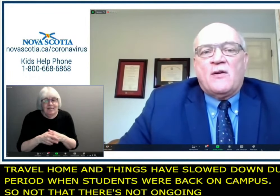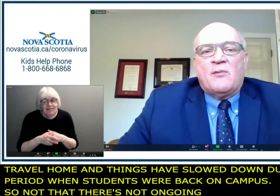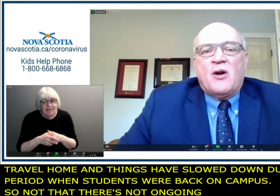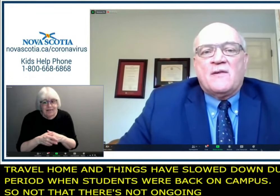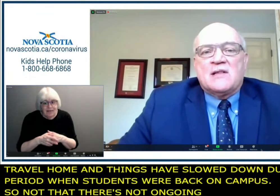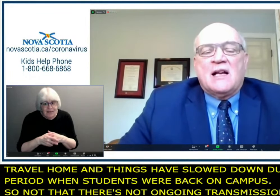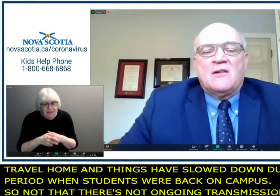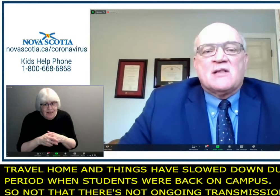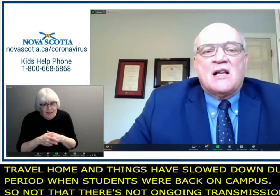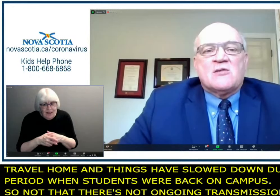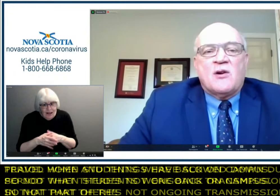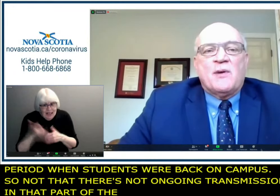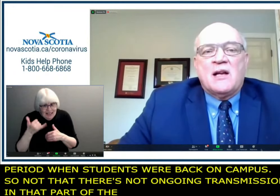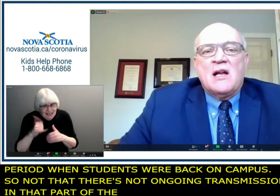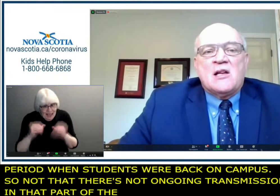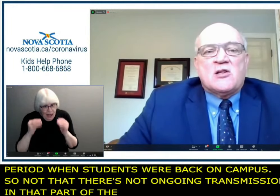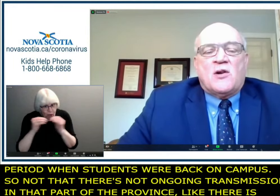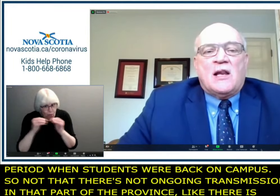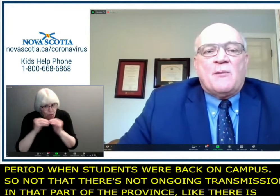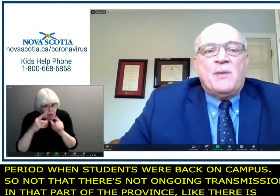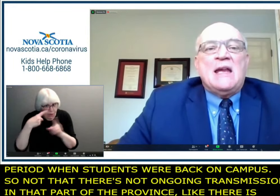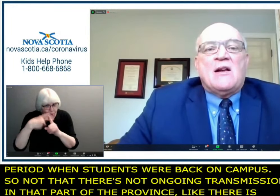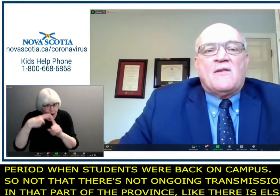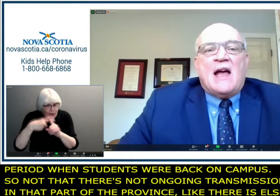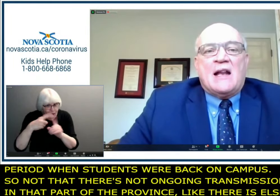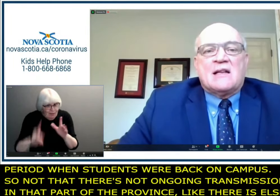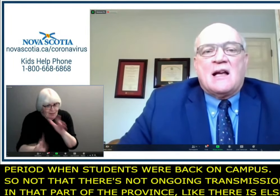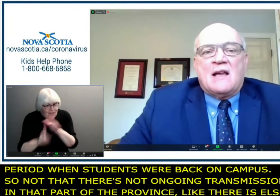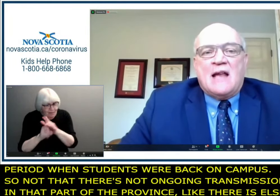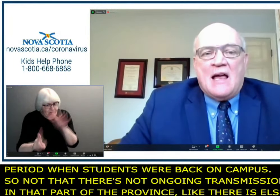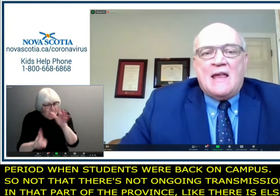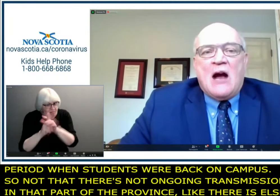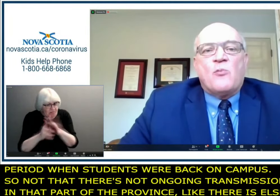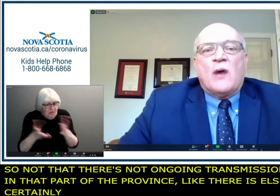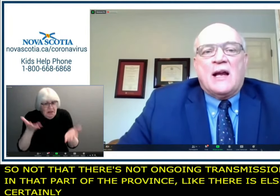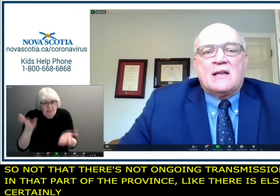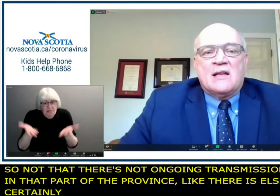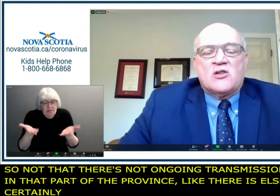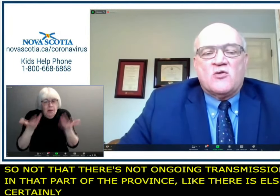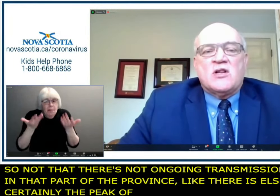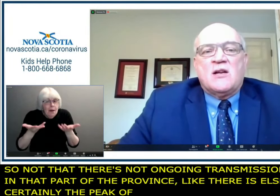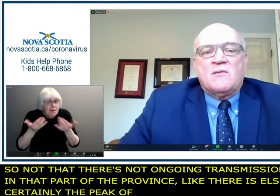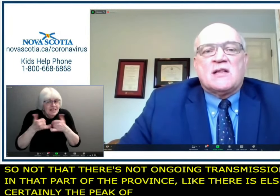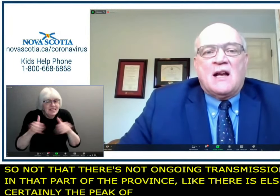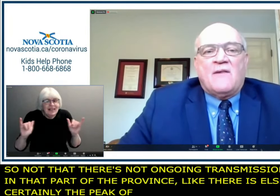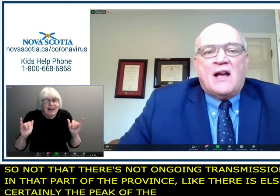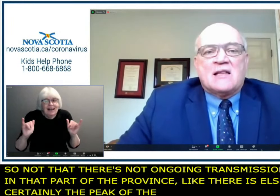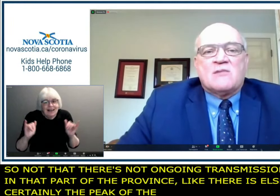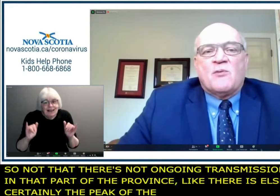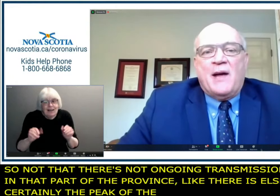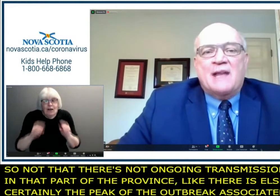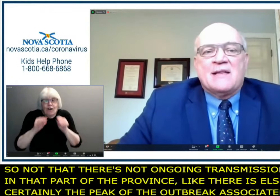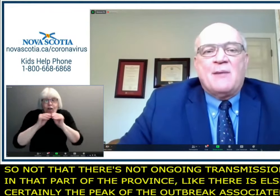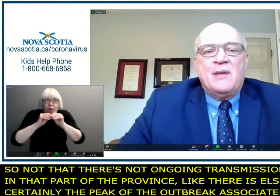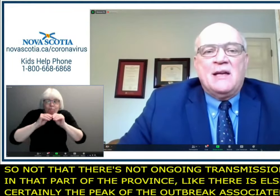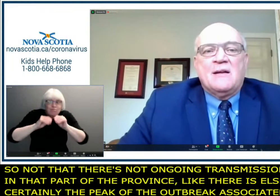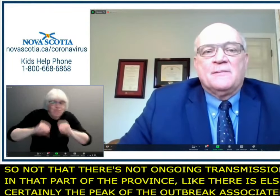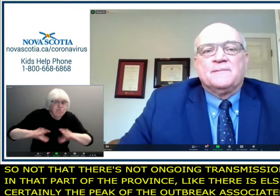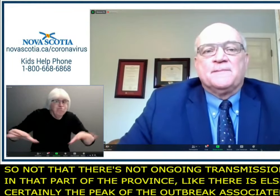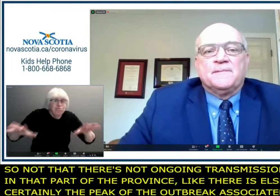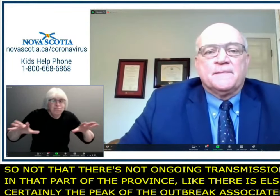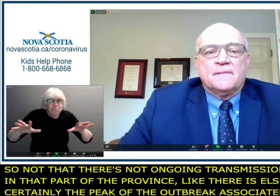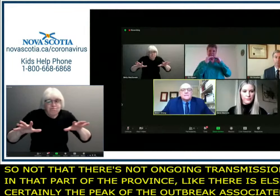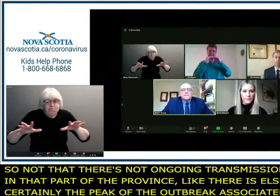that part of the province like there is elsewhere, but certainly the peak of that, the outbreak associated with St. FX, we're past that